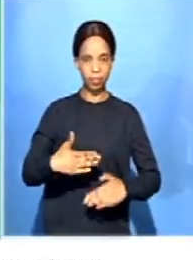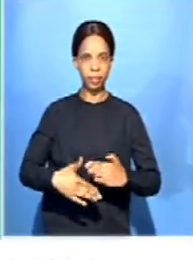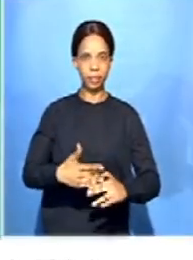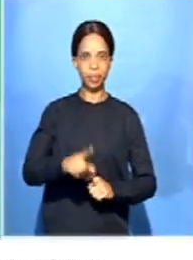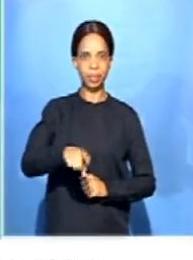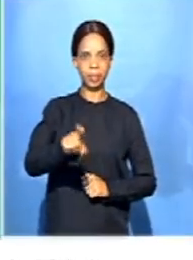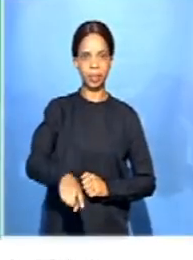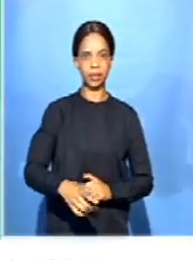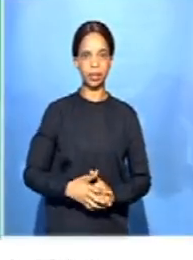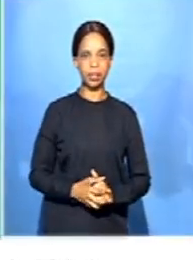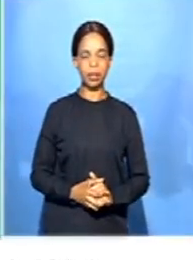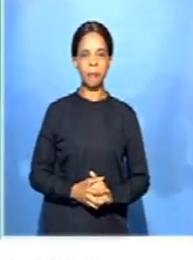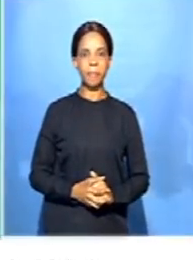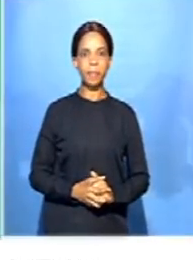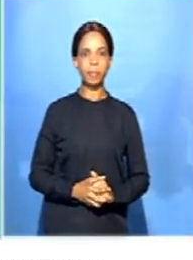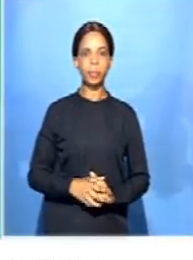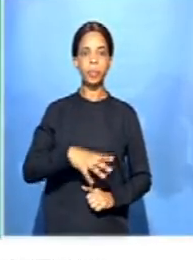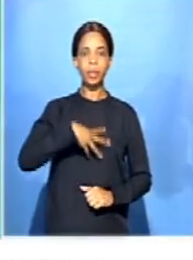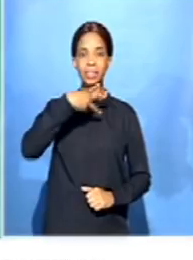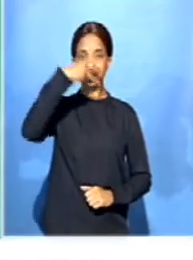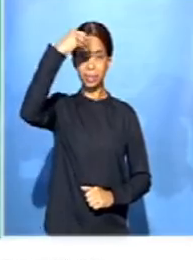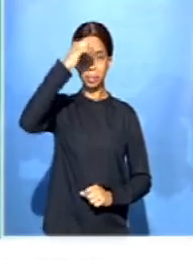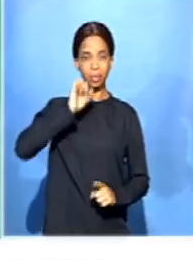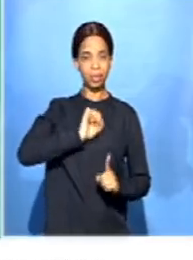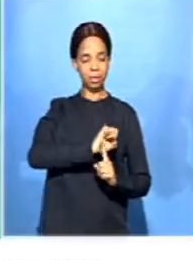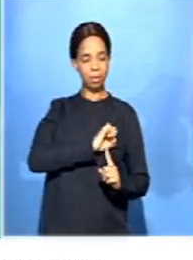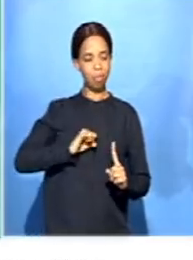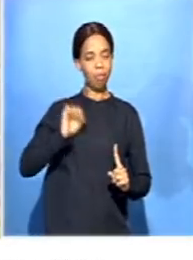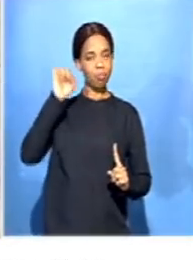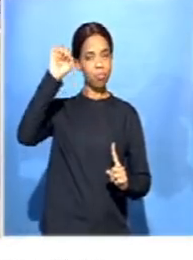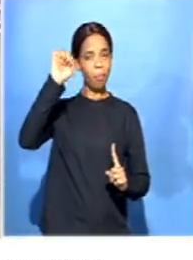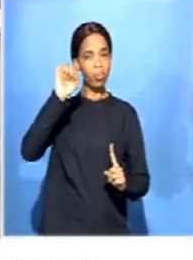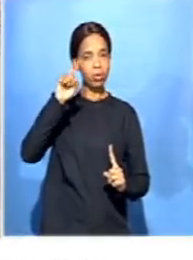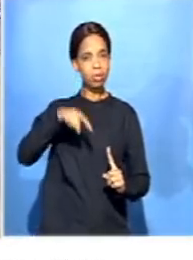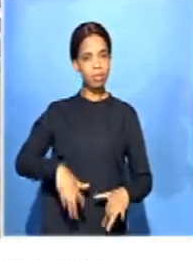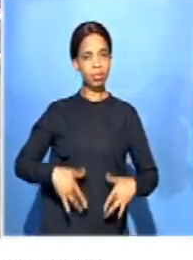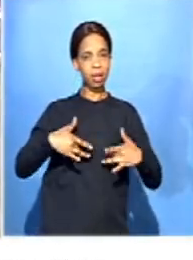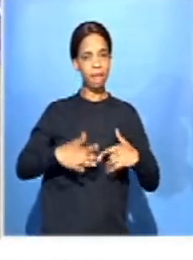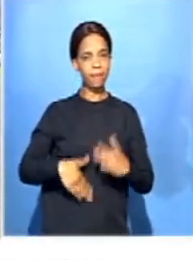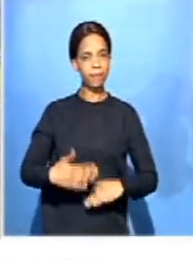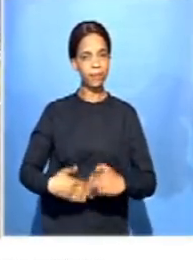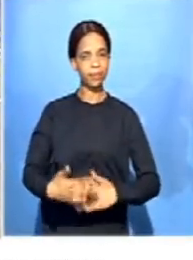Long live the spirit of Comrade Edna, long live.